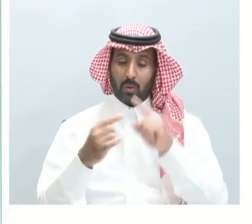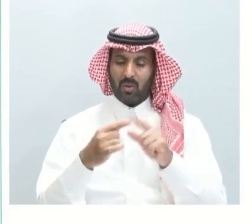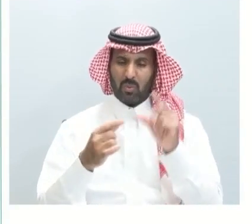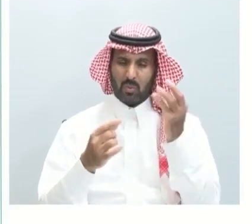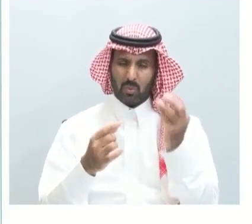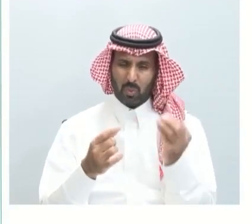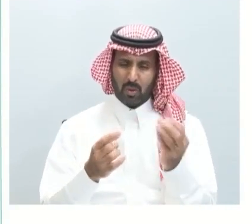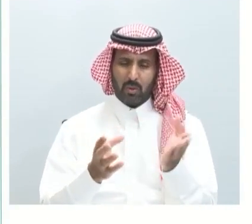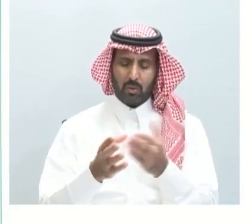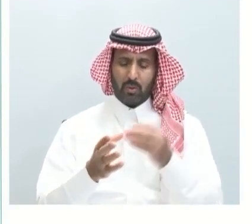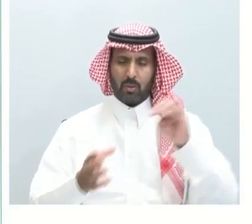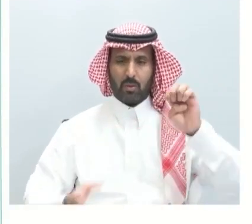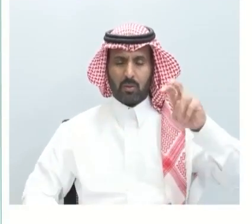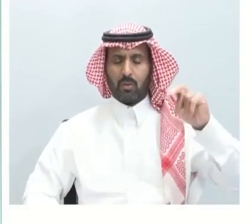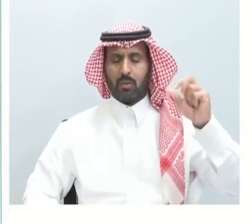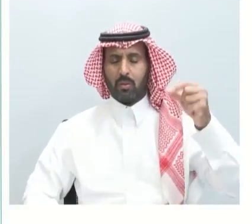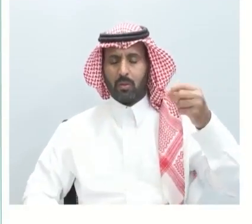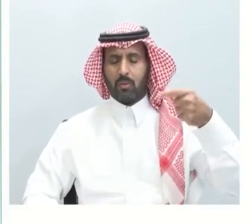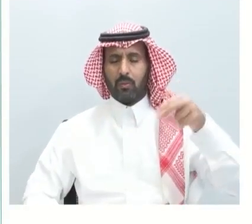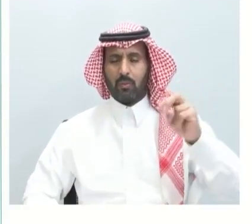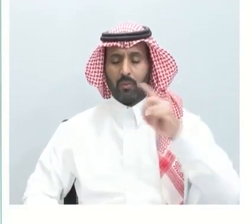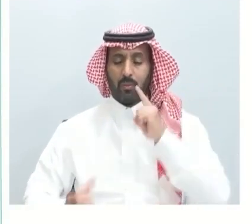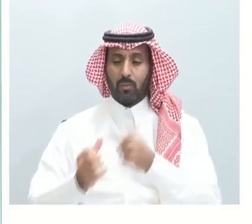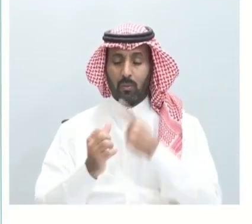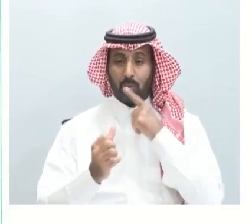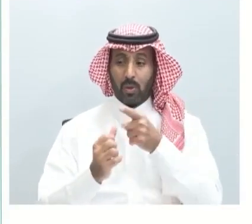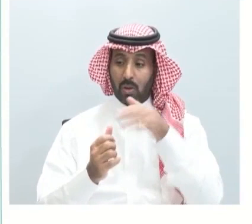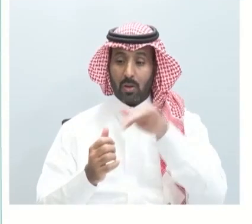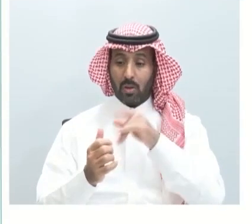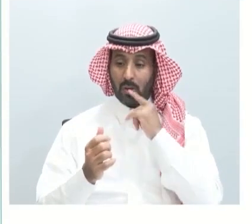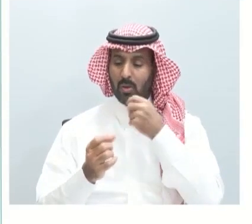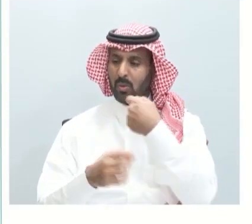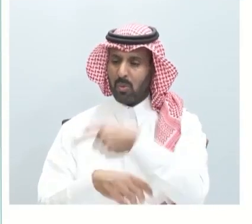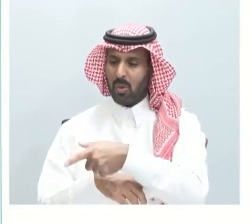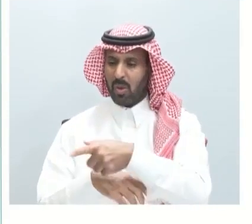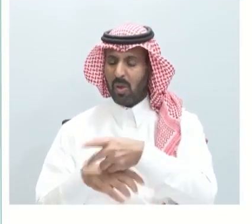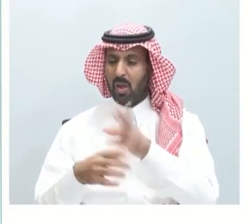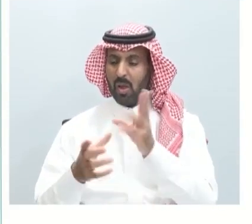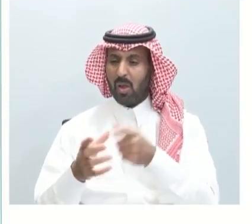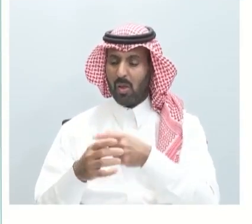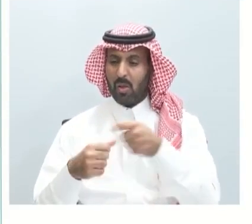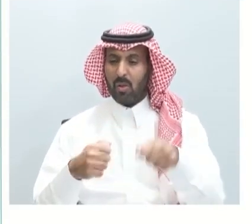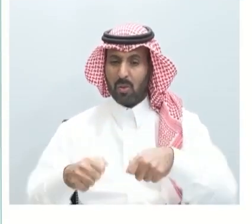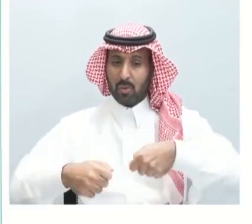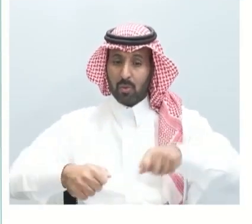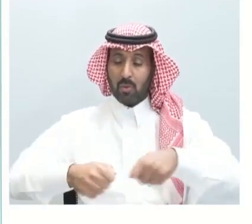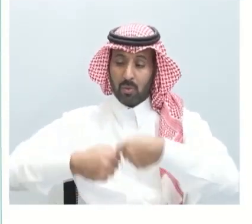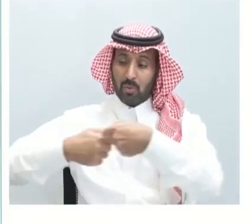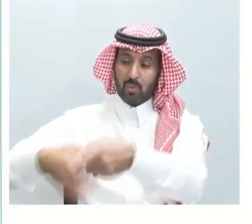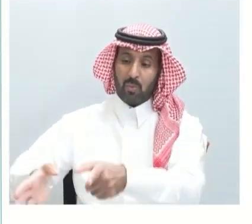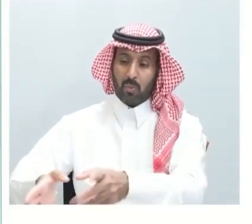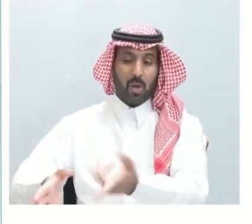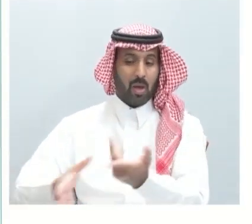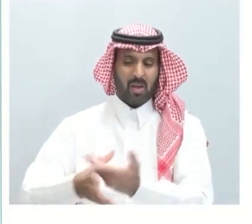or enough. So we have here, for example, why are you getting rid of this rug? And the word here is